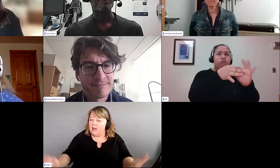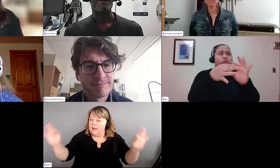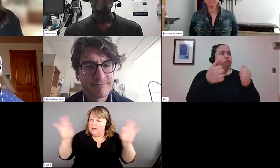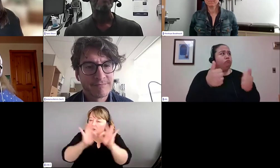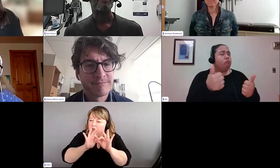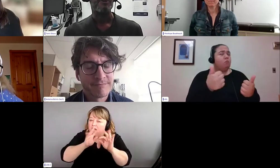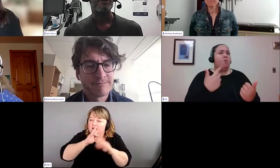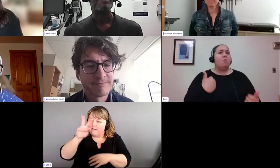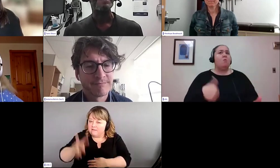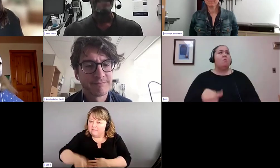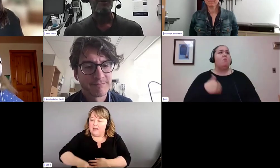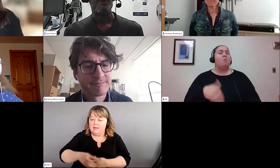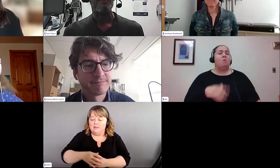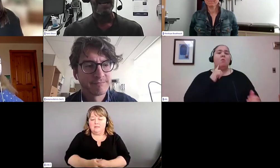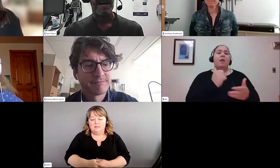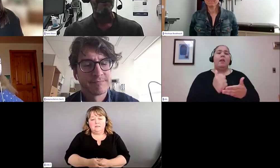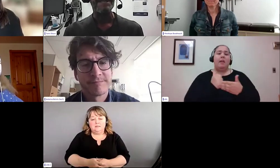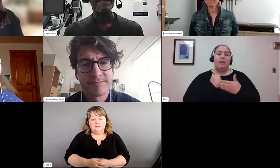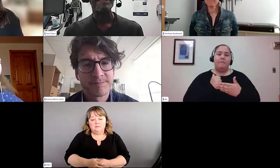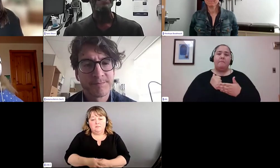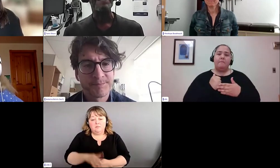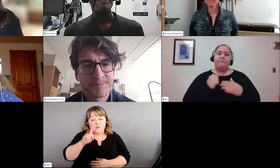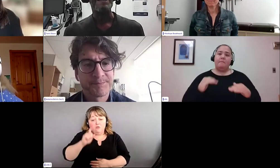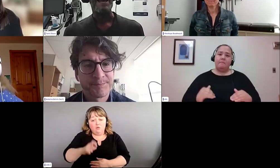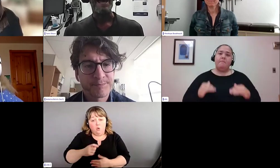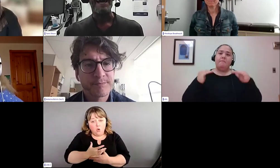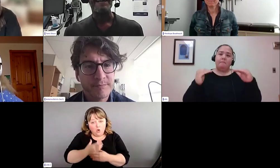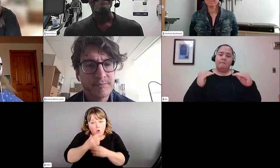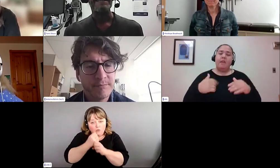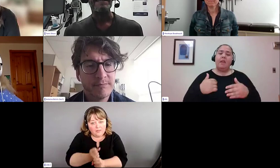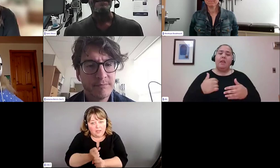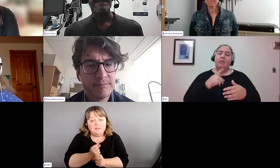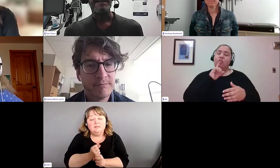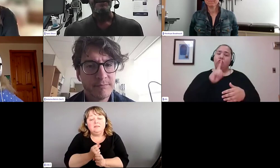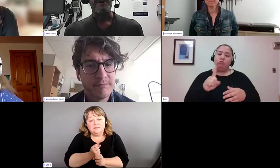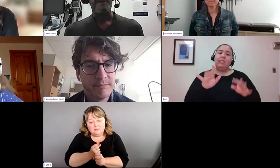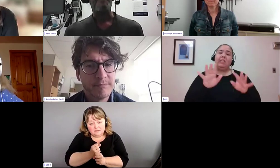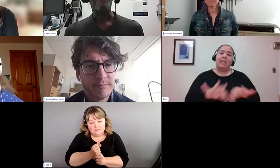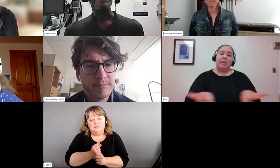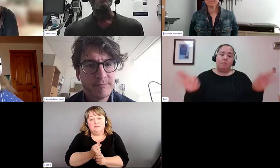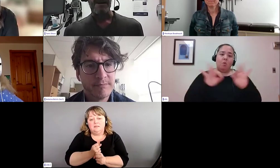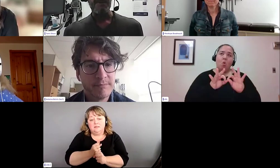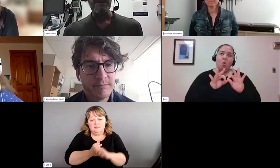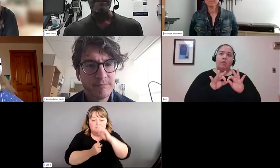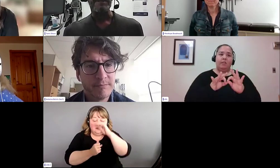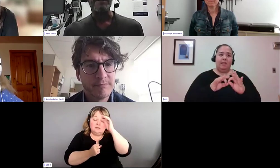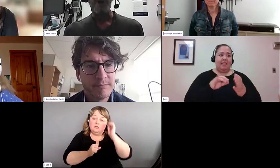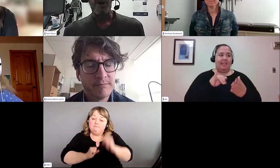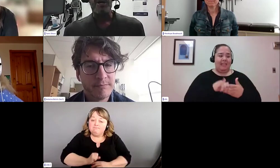is key. It is really important that this confidence